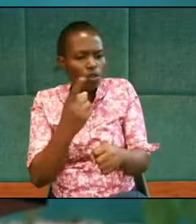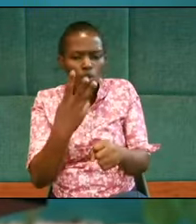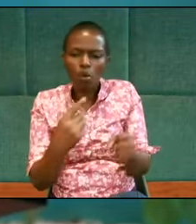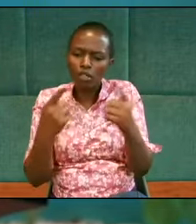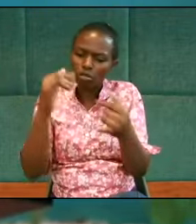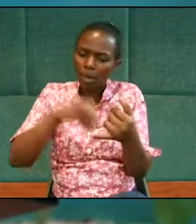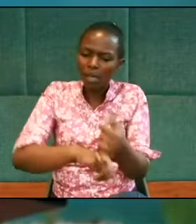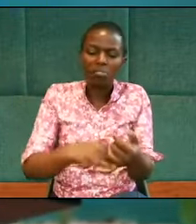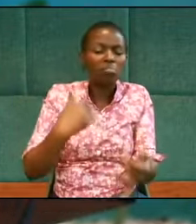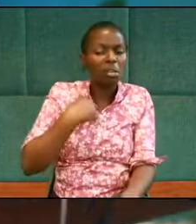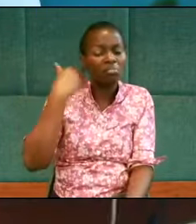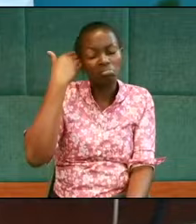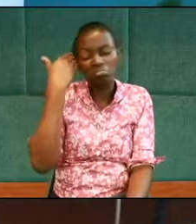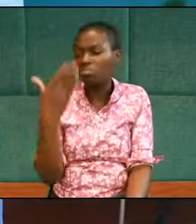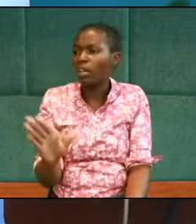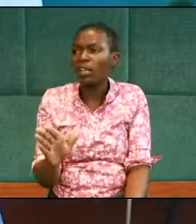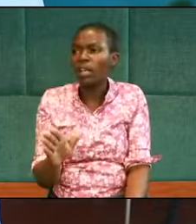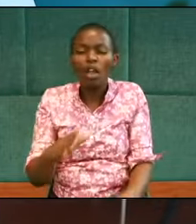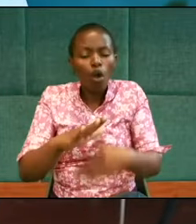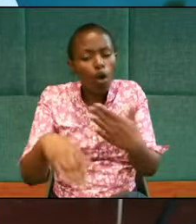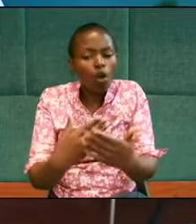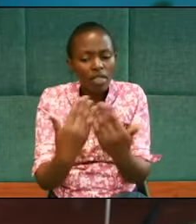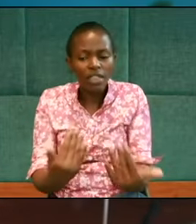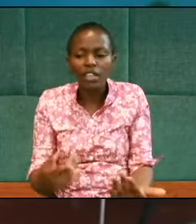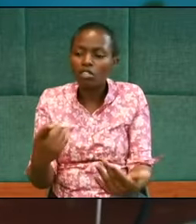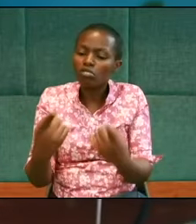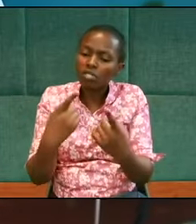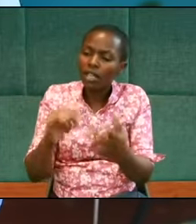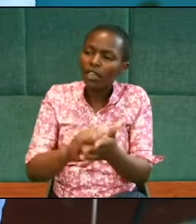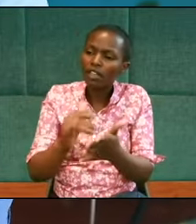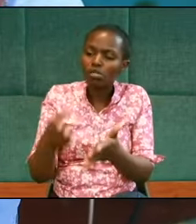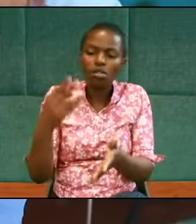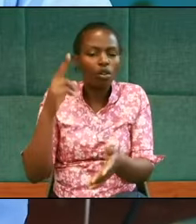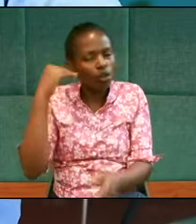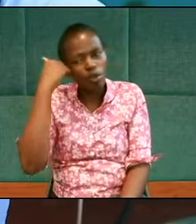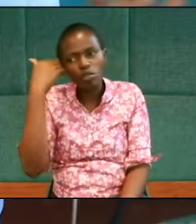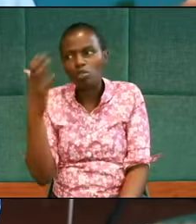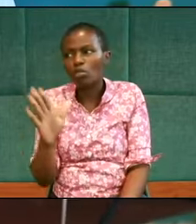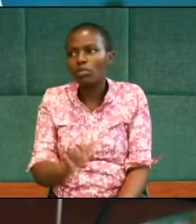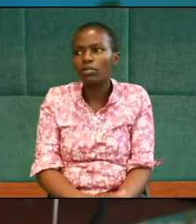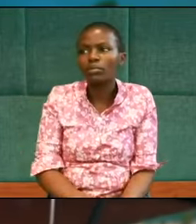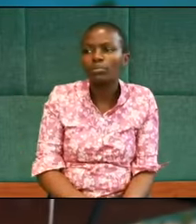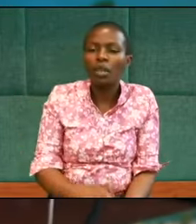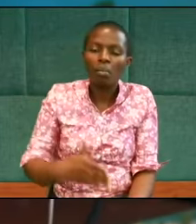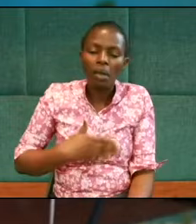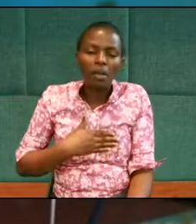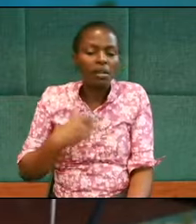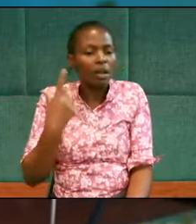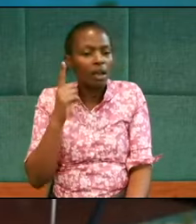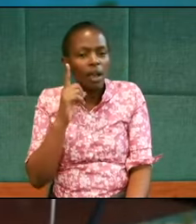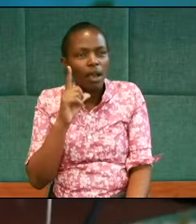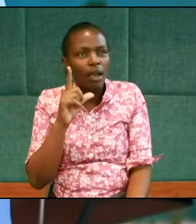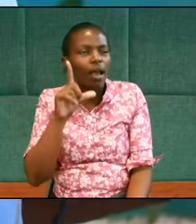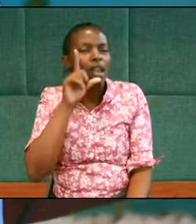don't know. Everything you don't know. Today, my language is better. I'm baptized.